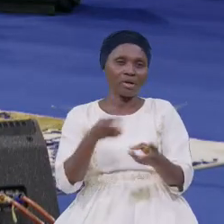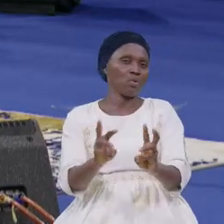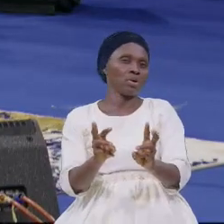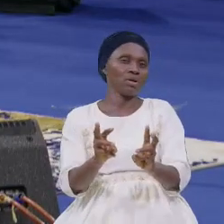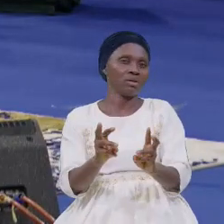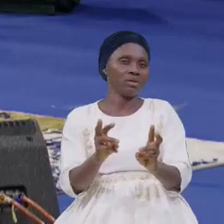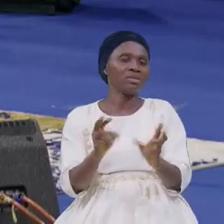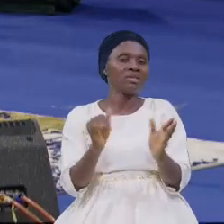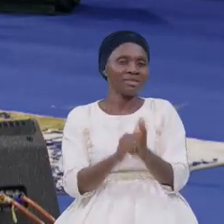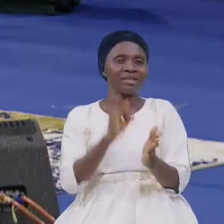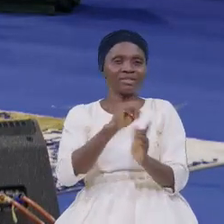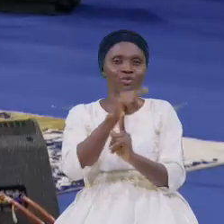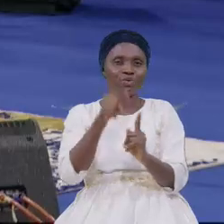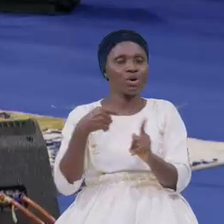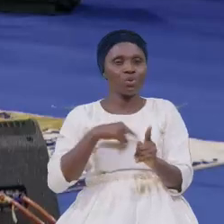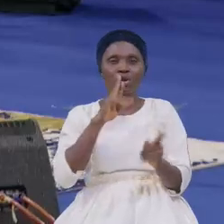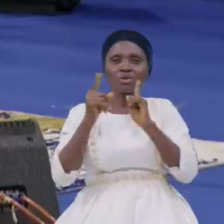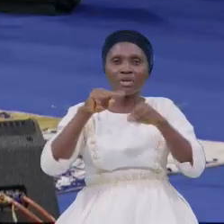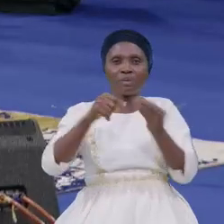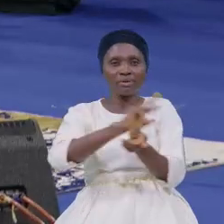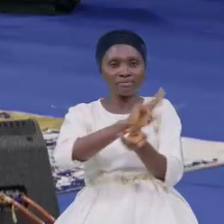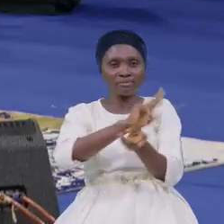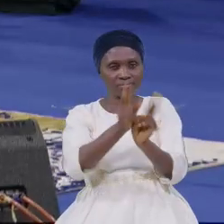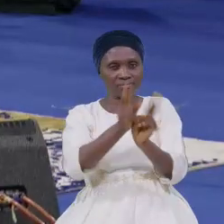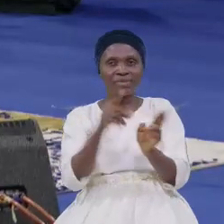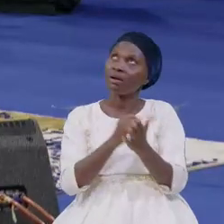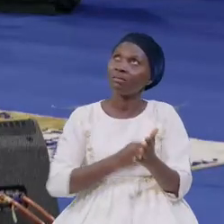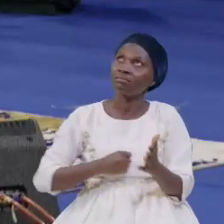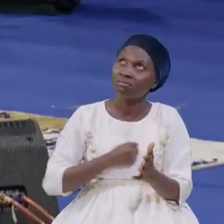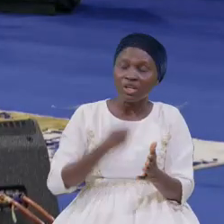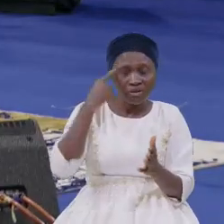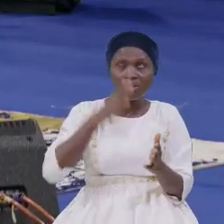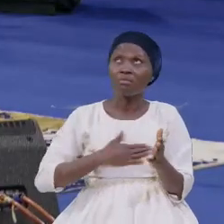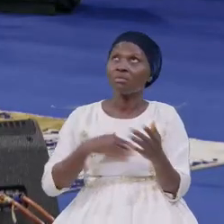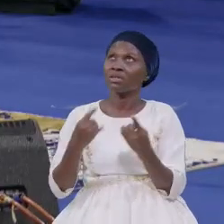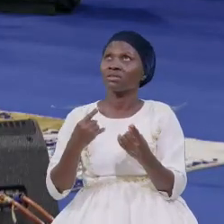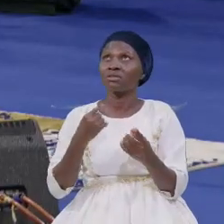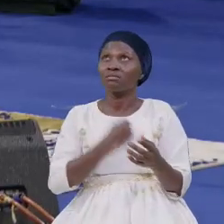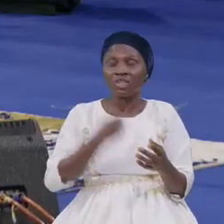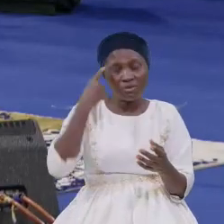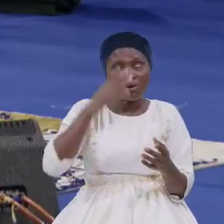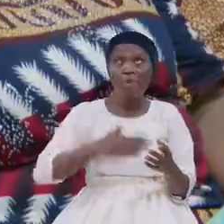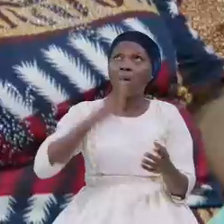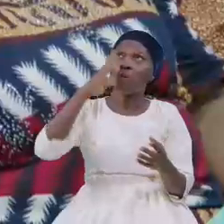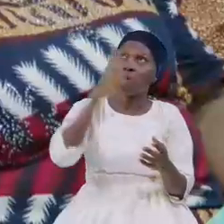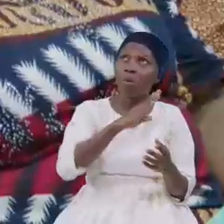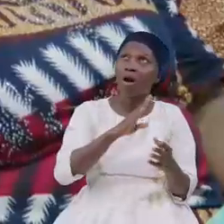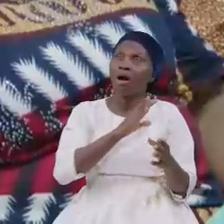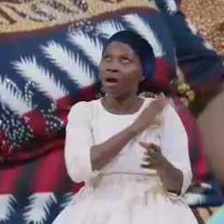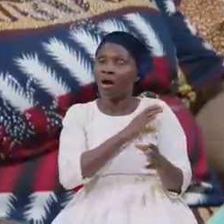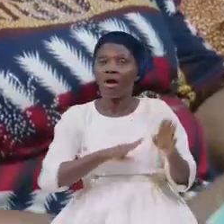sorry for my wickedness. I'm sorry for ill-treating somebody living with me, because it's not